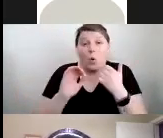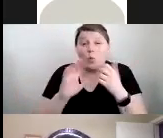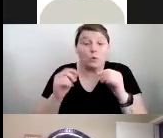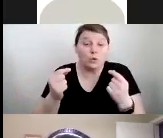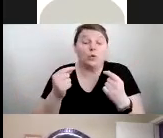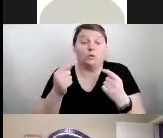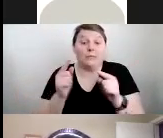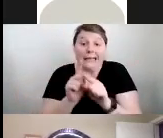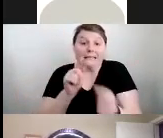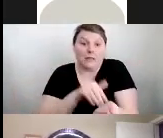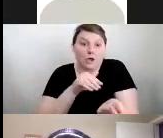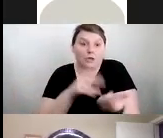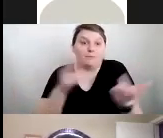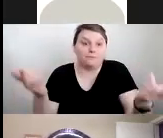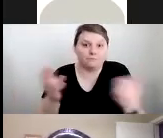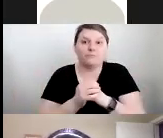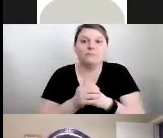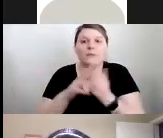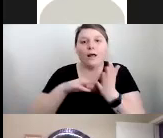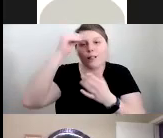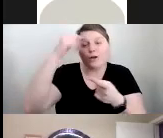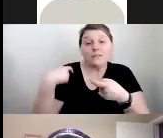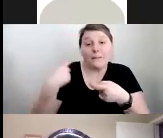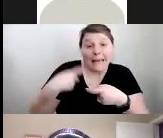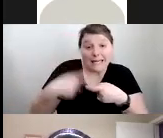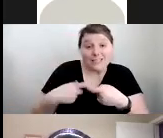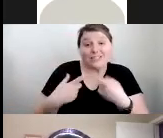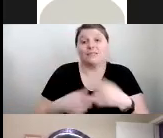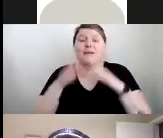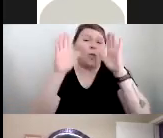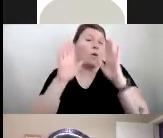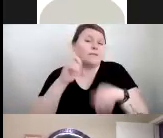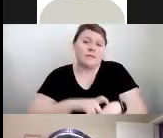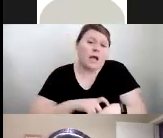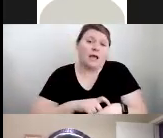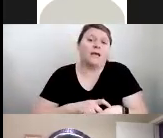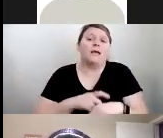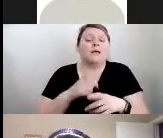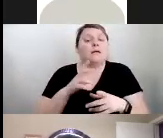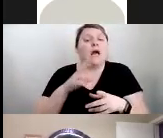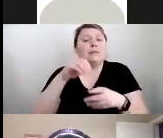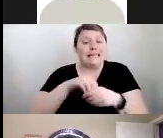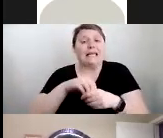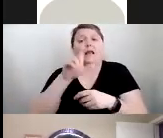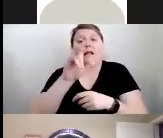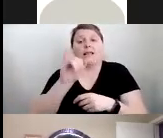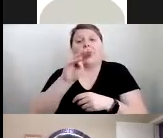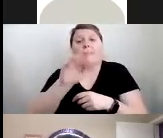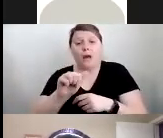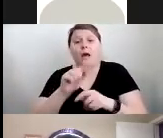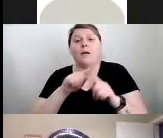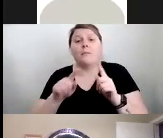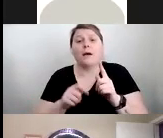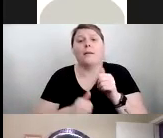clinician, and learned Spanish and had a wonderful time. I was based out of Lima, but did most of my work in